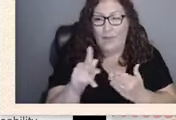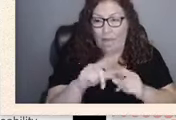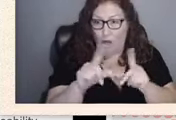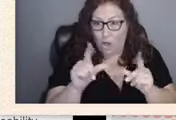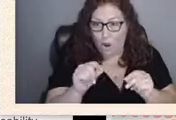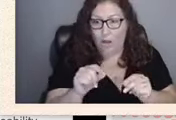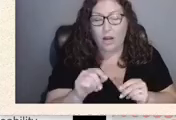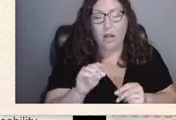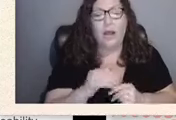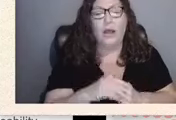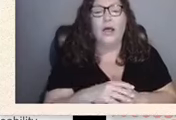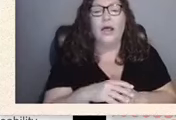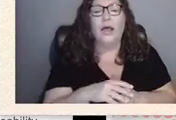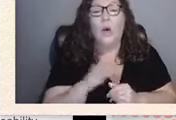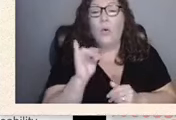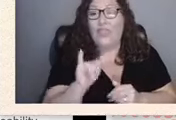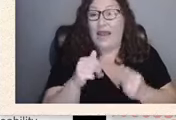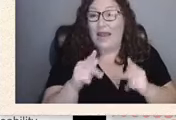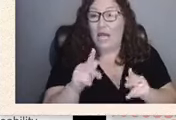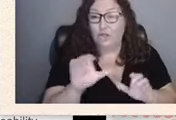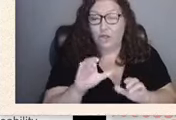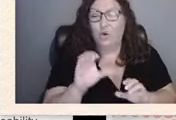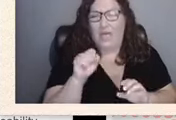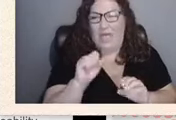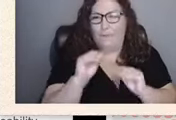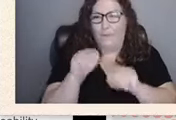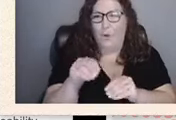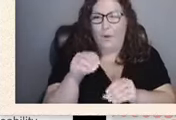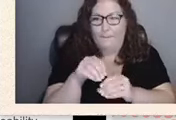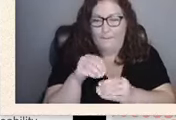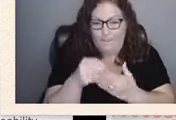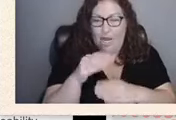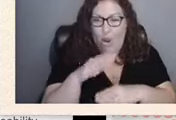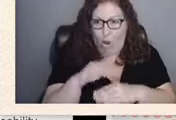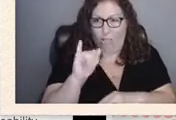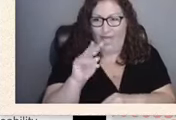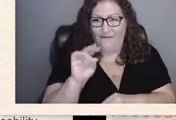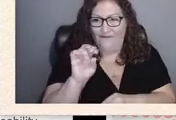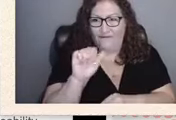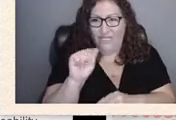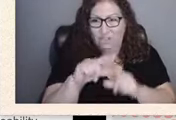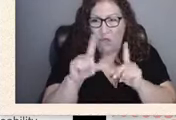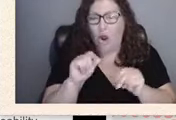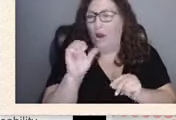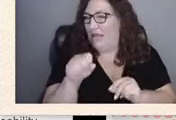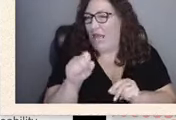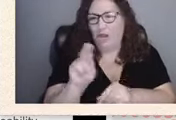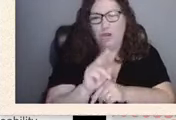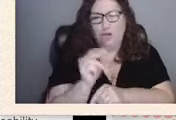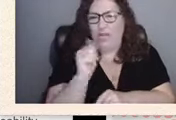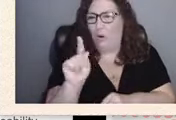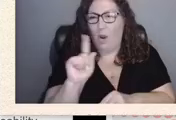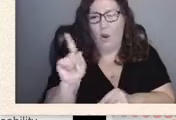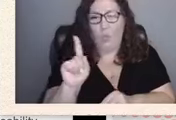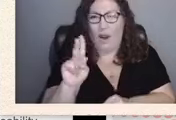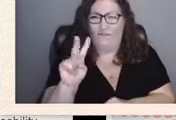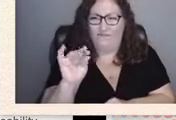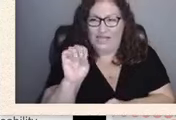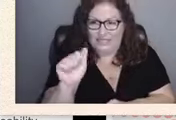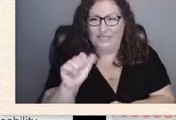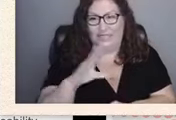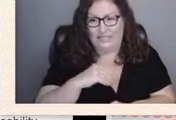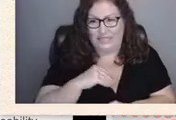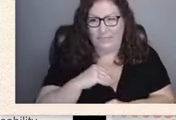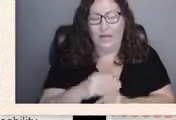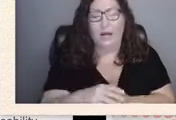do is you can put money onto that Visa card and use anywhere Visa debit cards are accepted. Also,